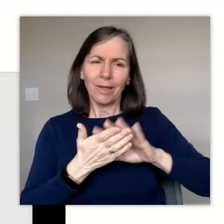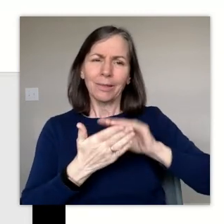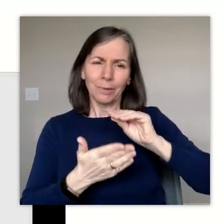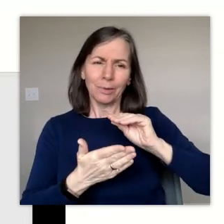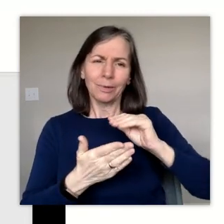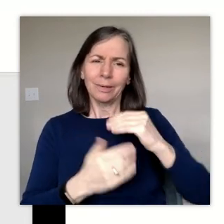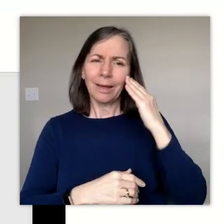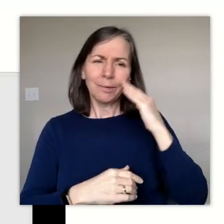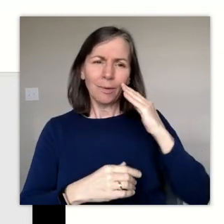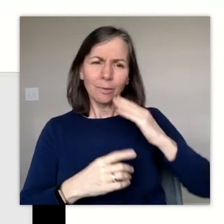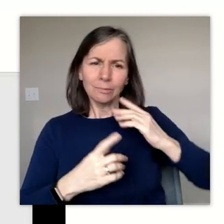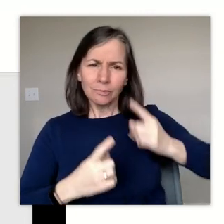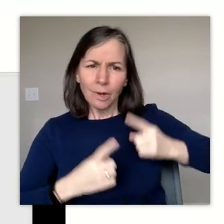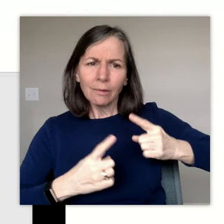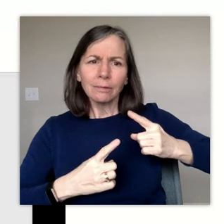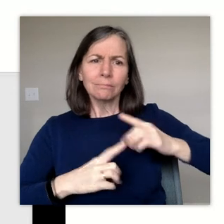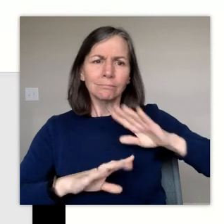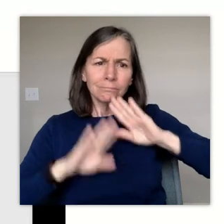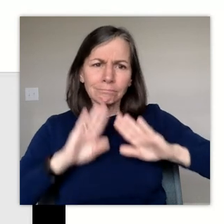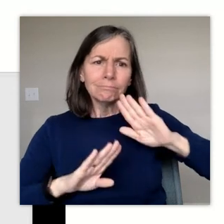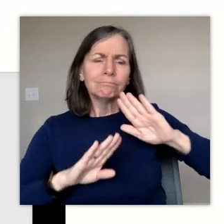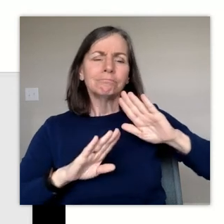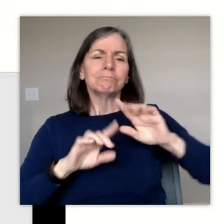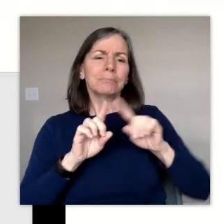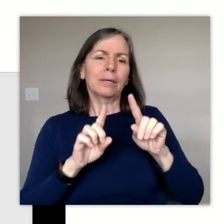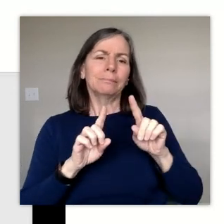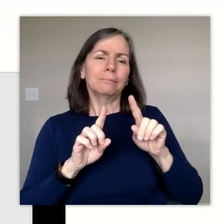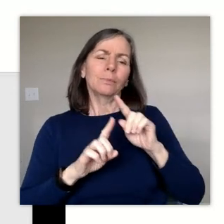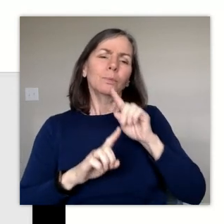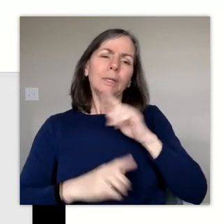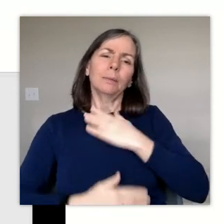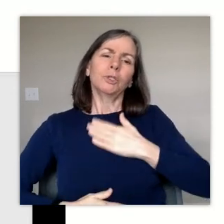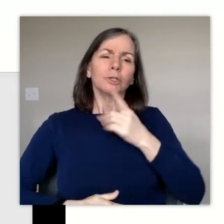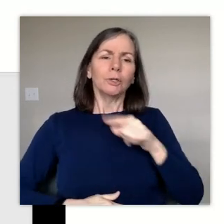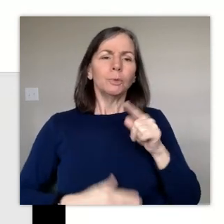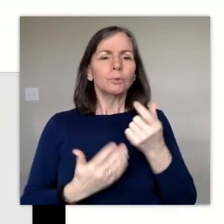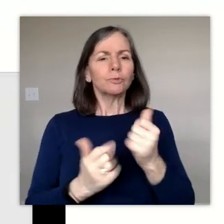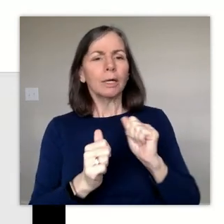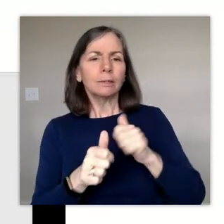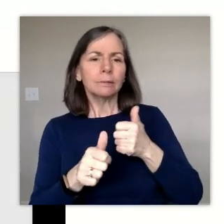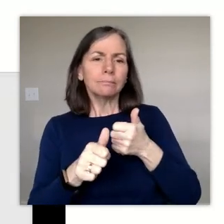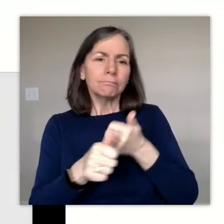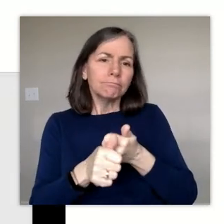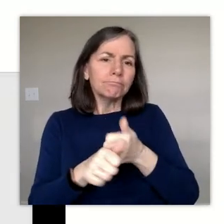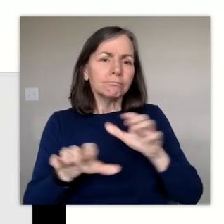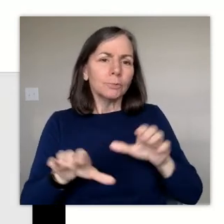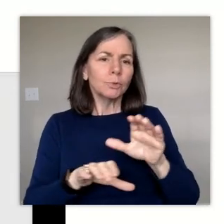but I appreciate those of you who are putting in your effort. Catch you later.